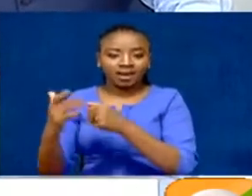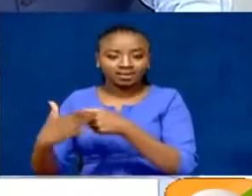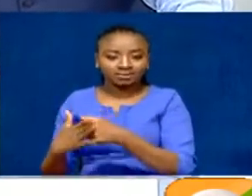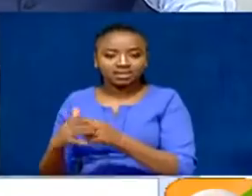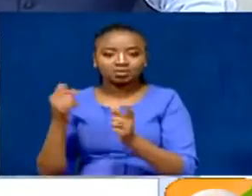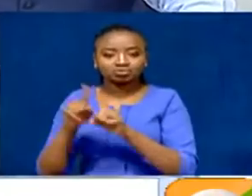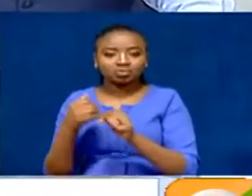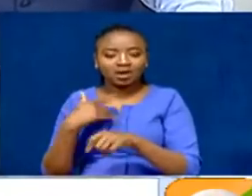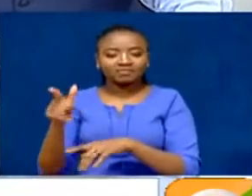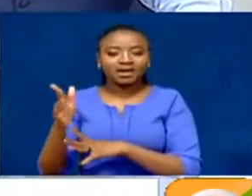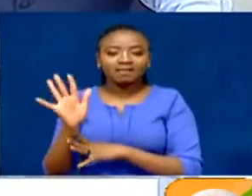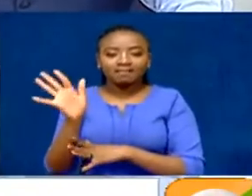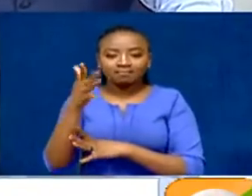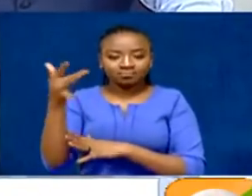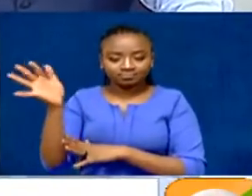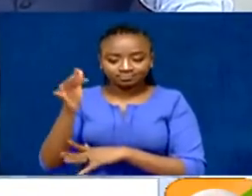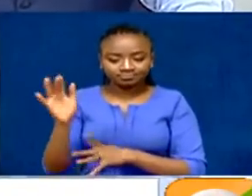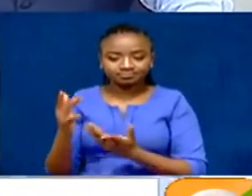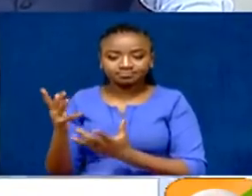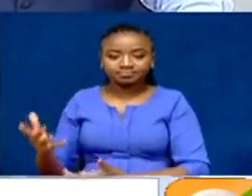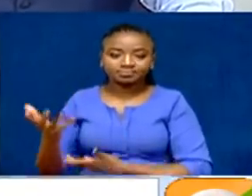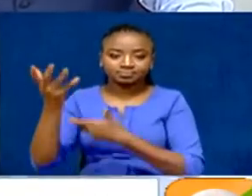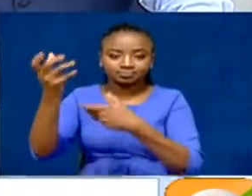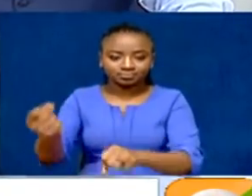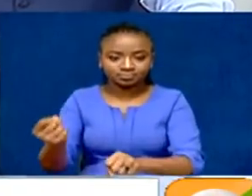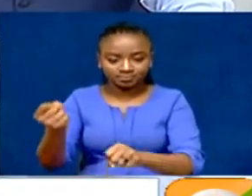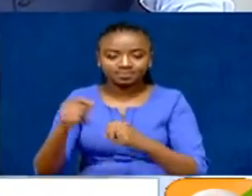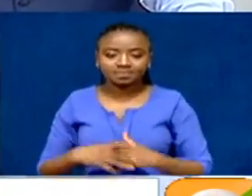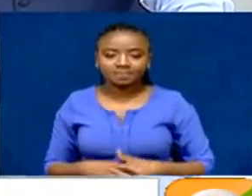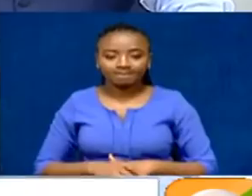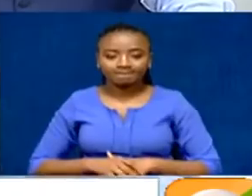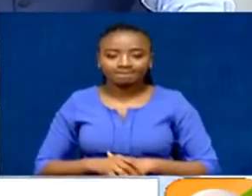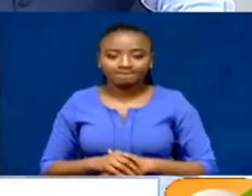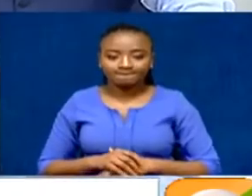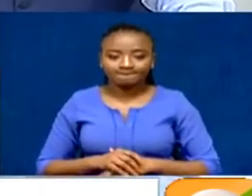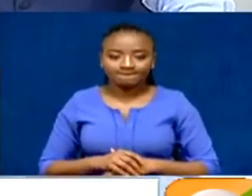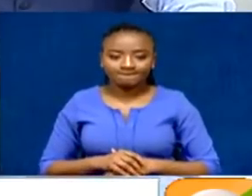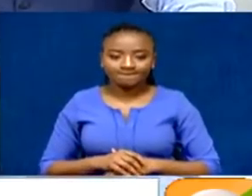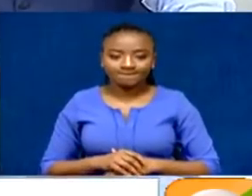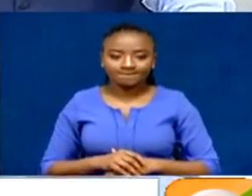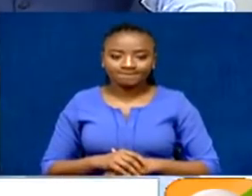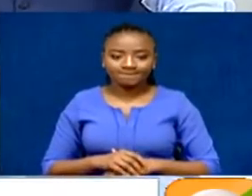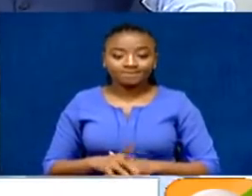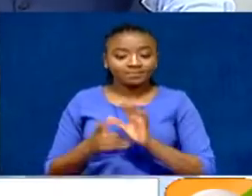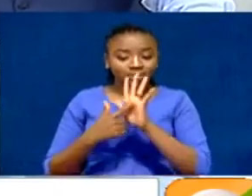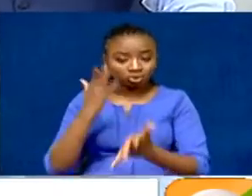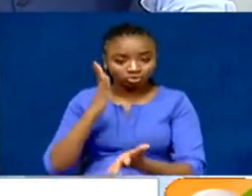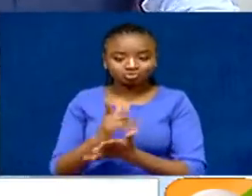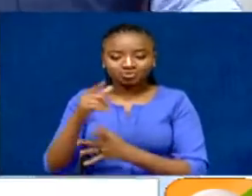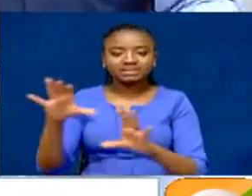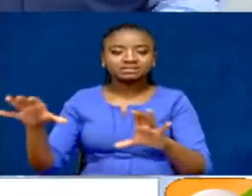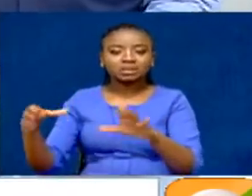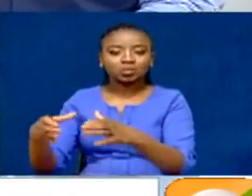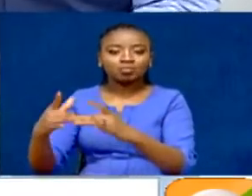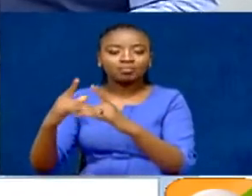Trooping of the Colours, where the battalion formed in 2011 got its regimental flag to indicate that it is a fully